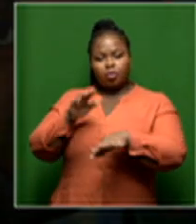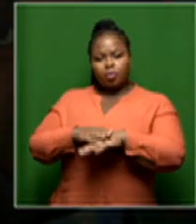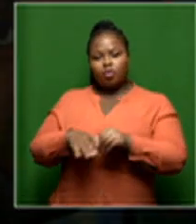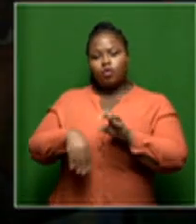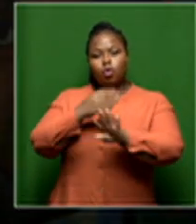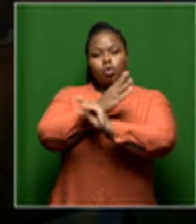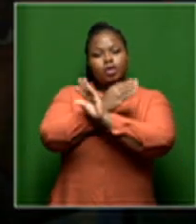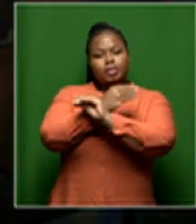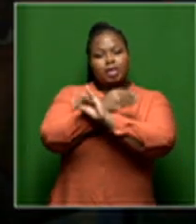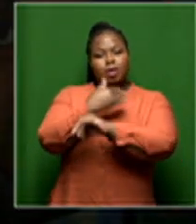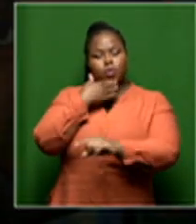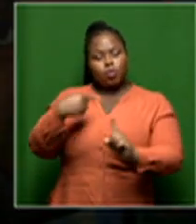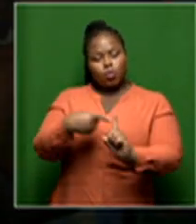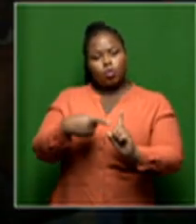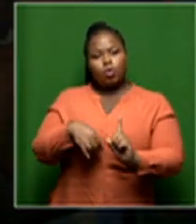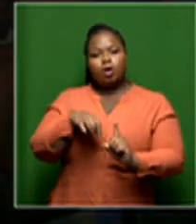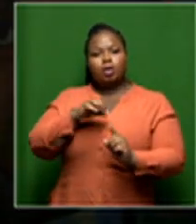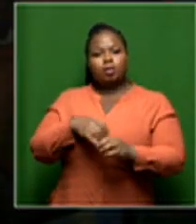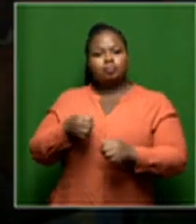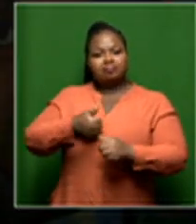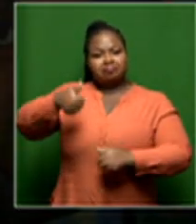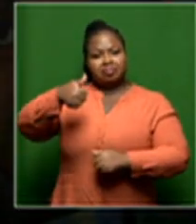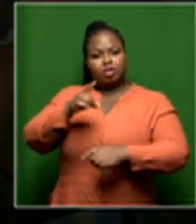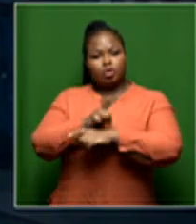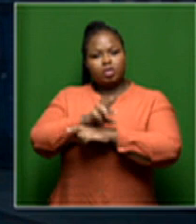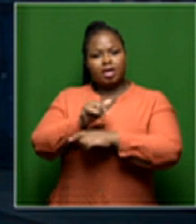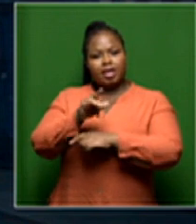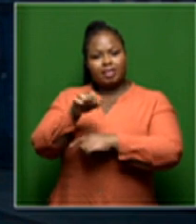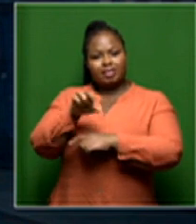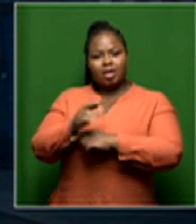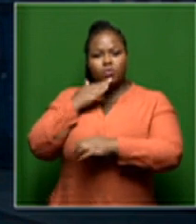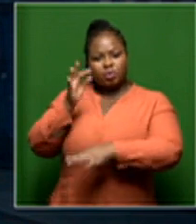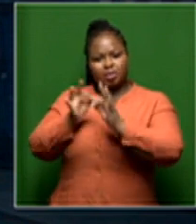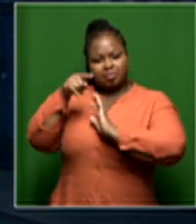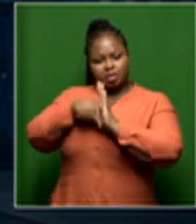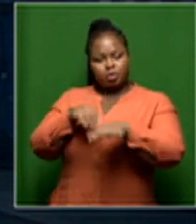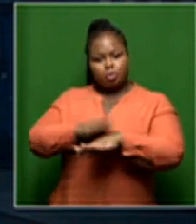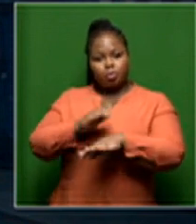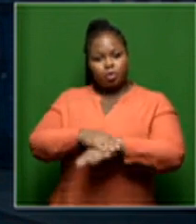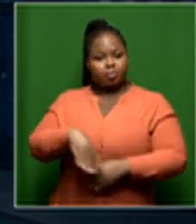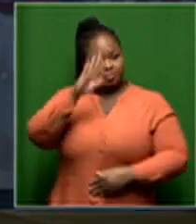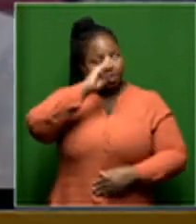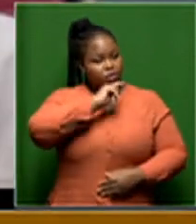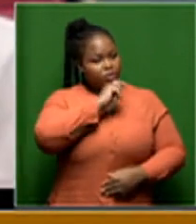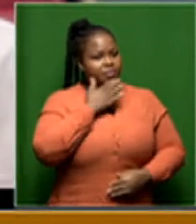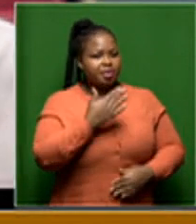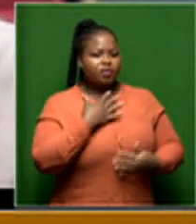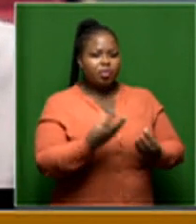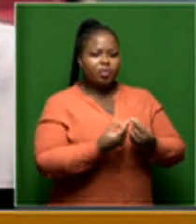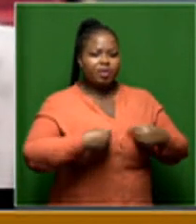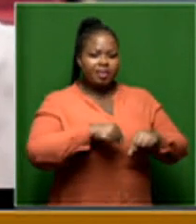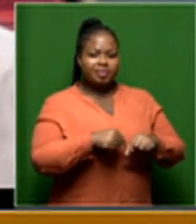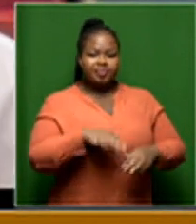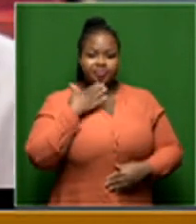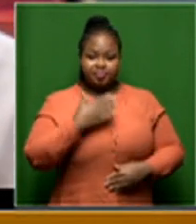senior art specialist of Strauss Company, Dr. Alastair Meredith. Dr. Meredith, a very good morning to you. Thank you so much for joining us.